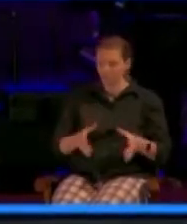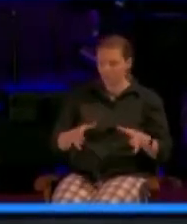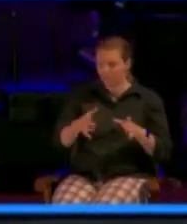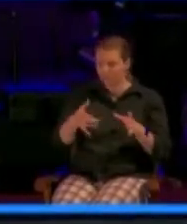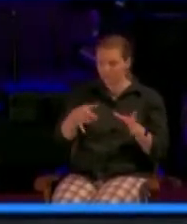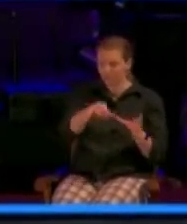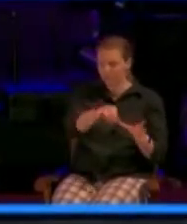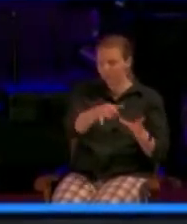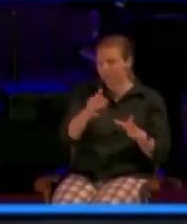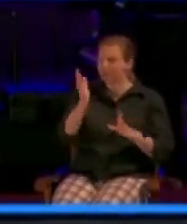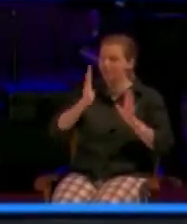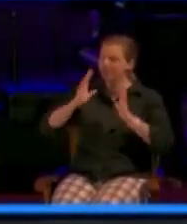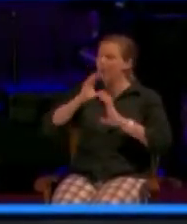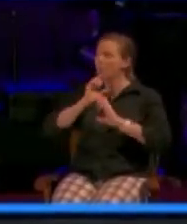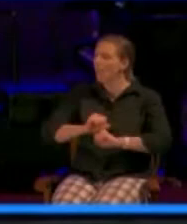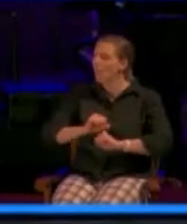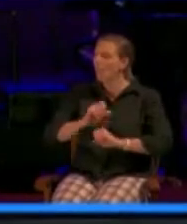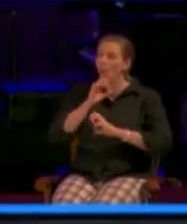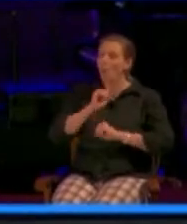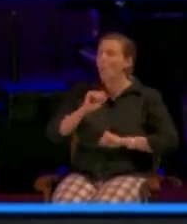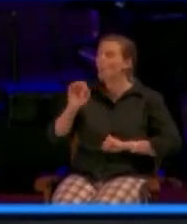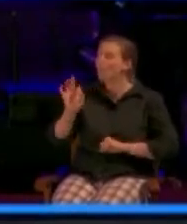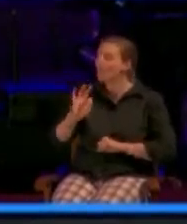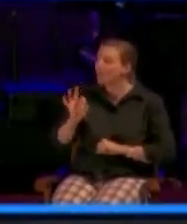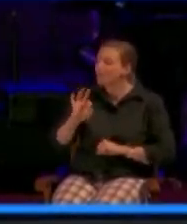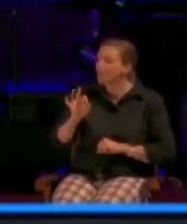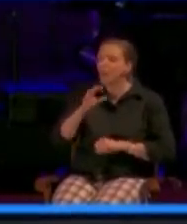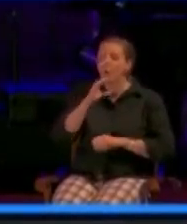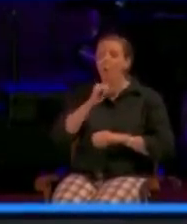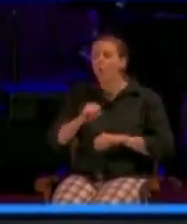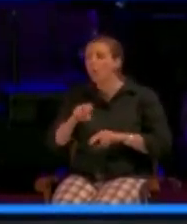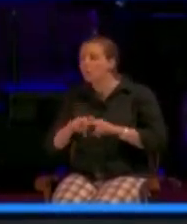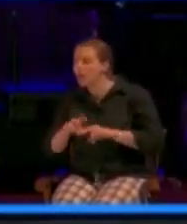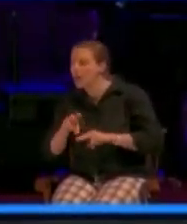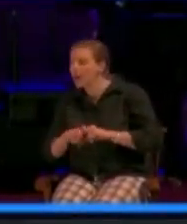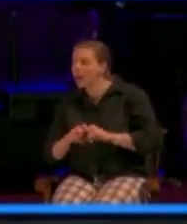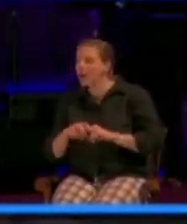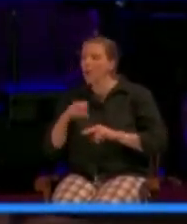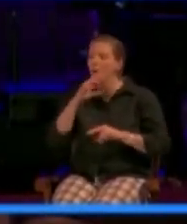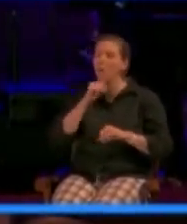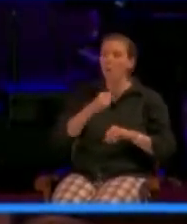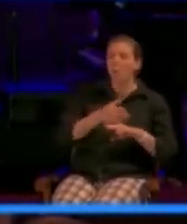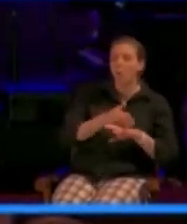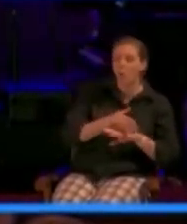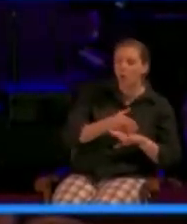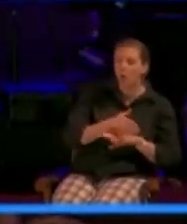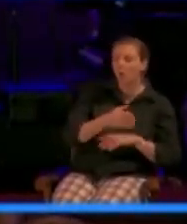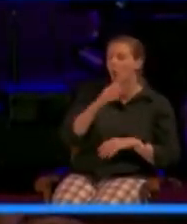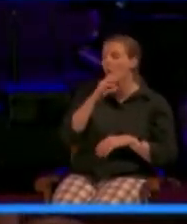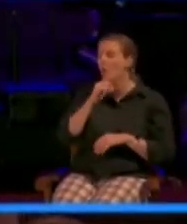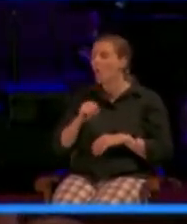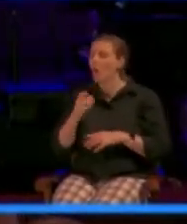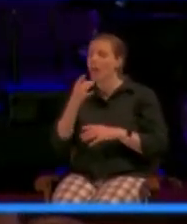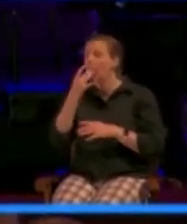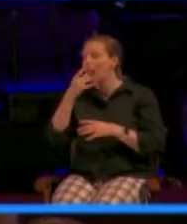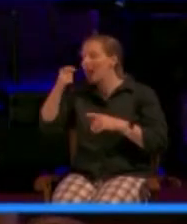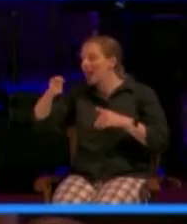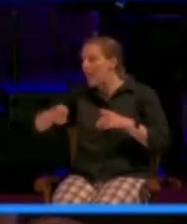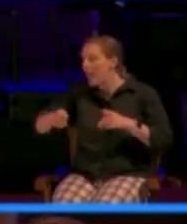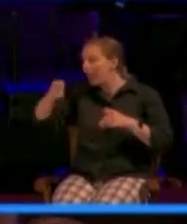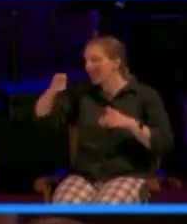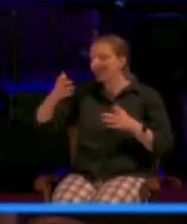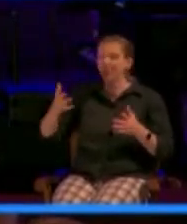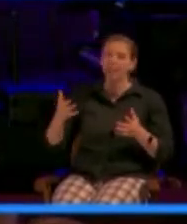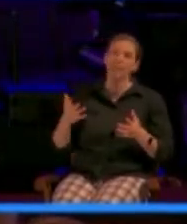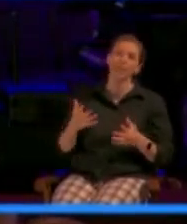want metal. You want something that looks industrial, right? Your parents come to your house and think,